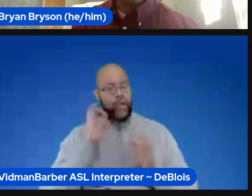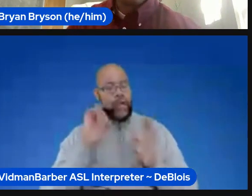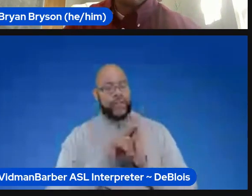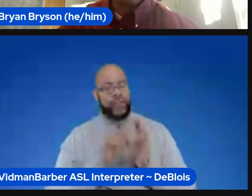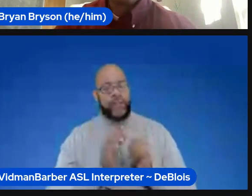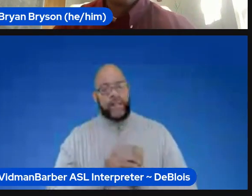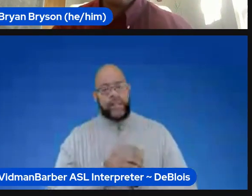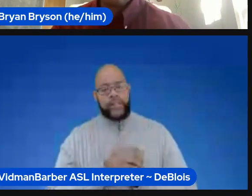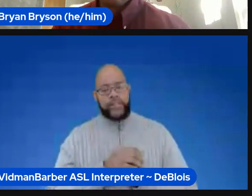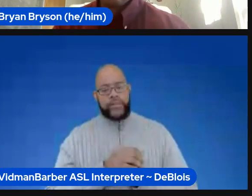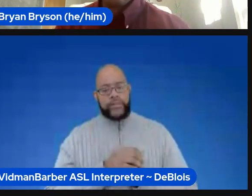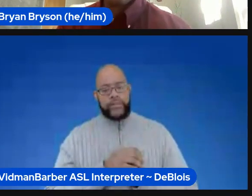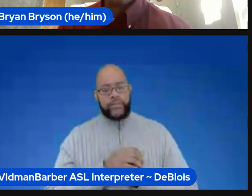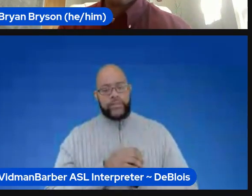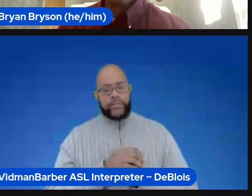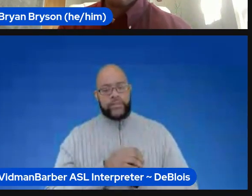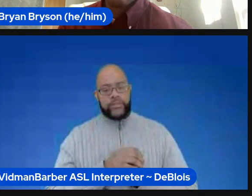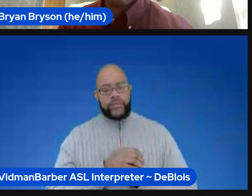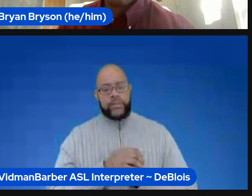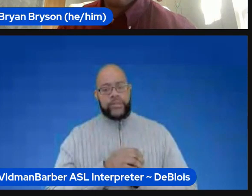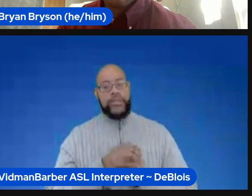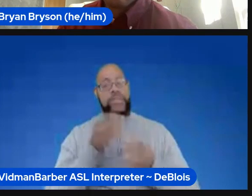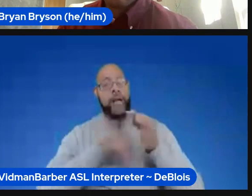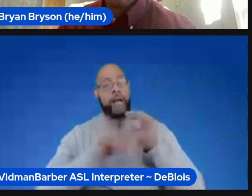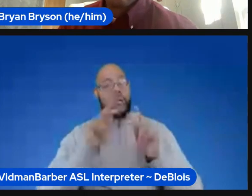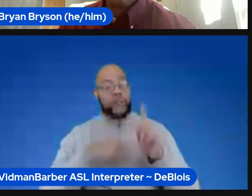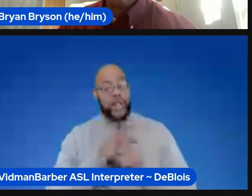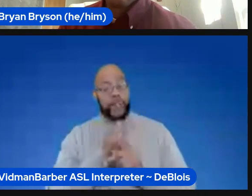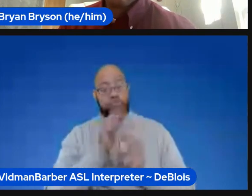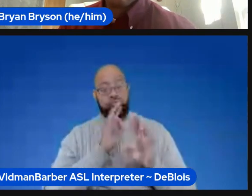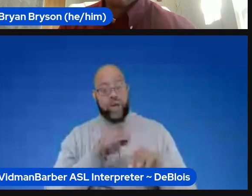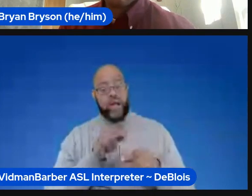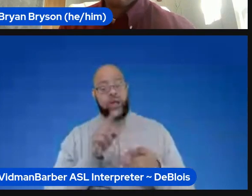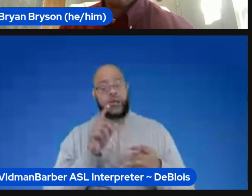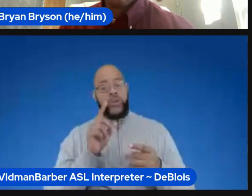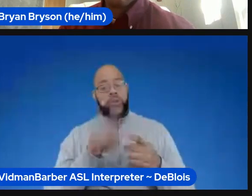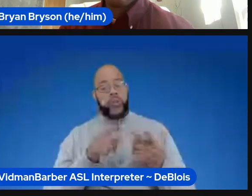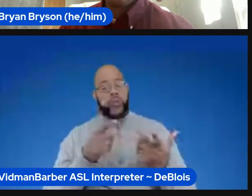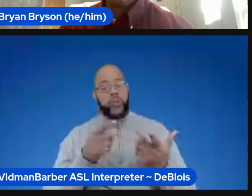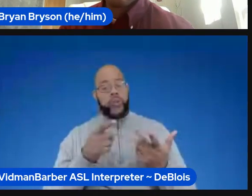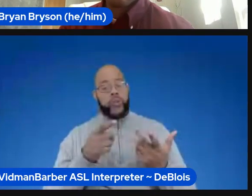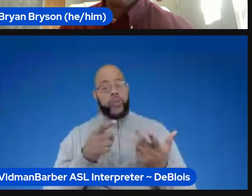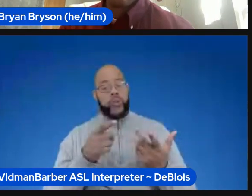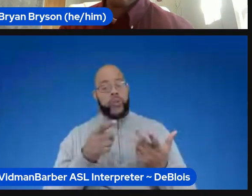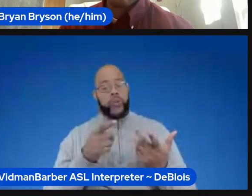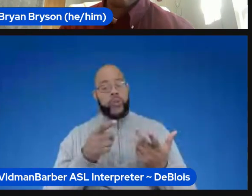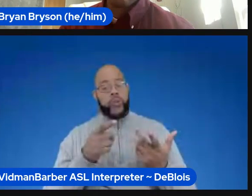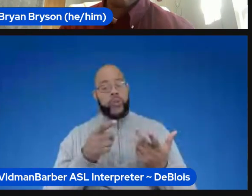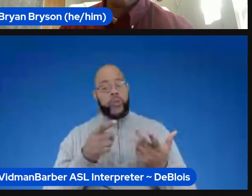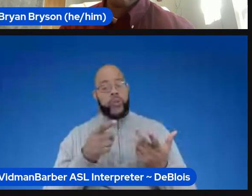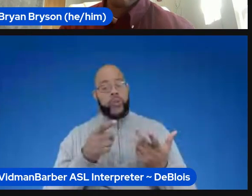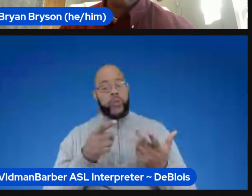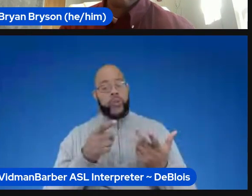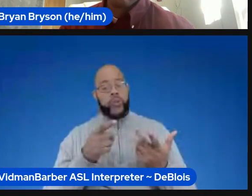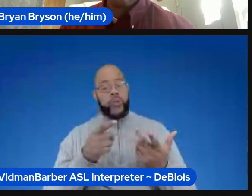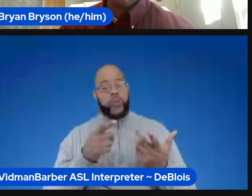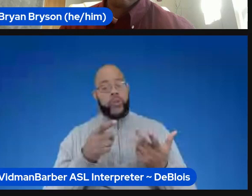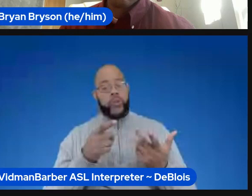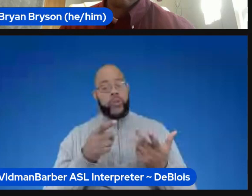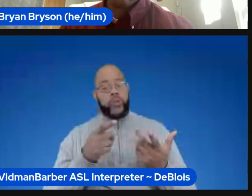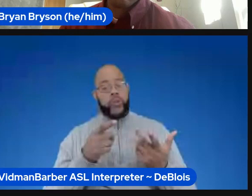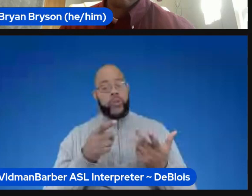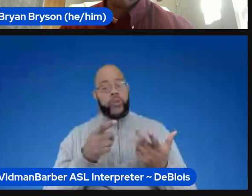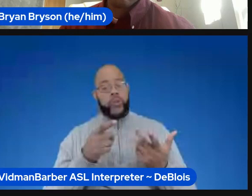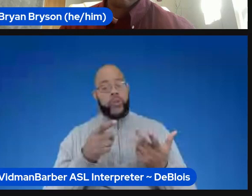a subtype that didn't respond to asthma medication. And this was just 3% of the population